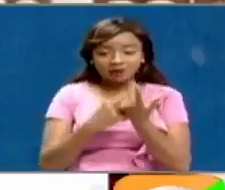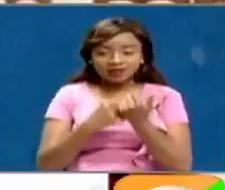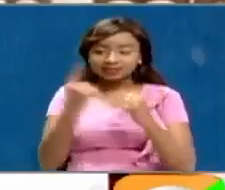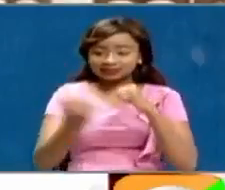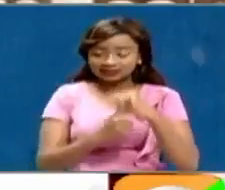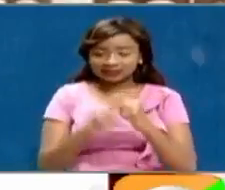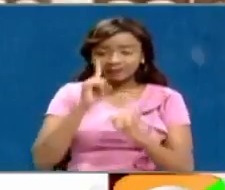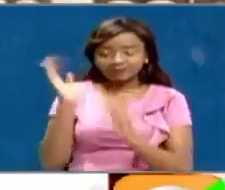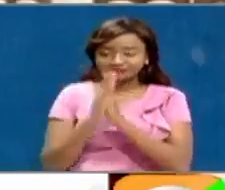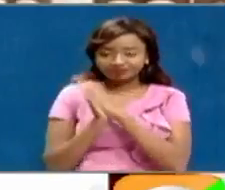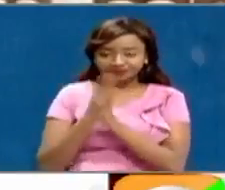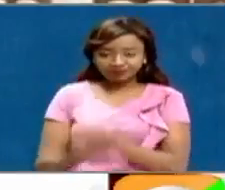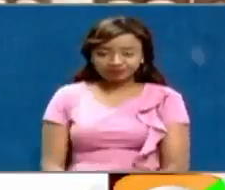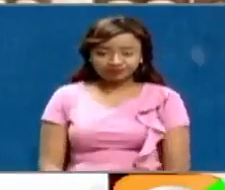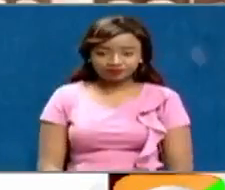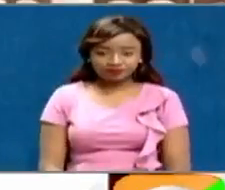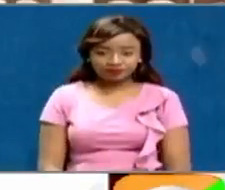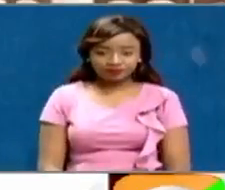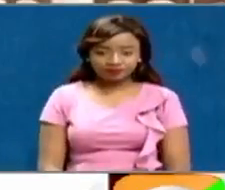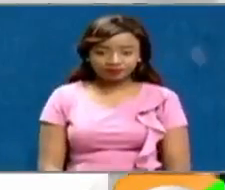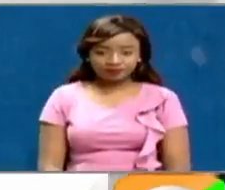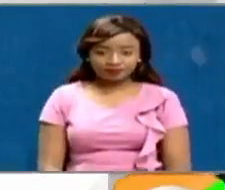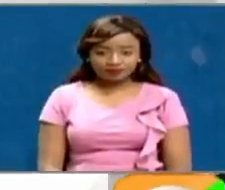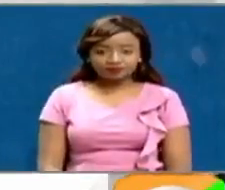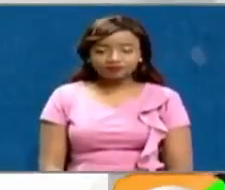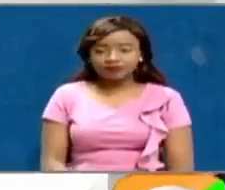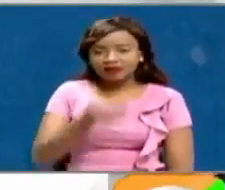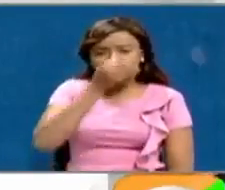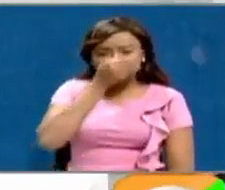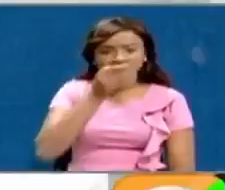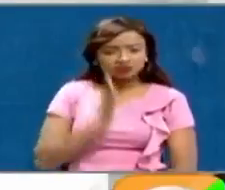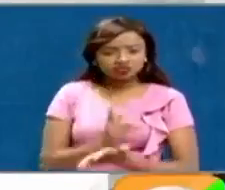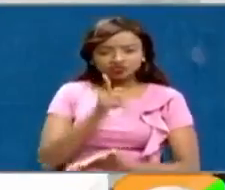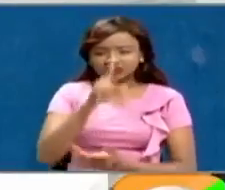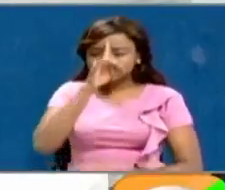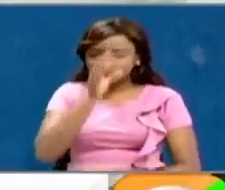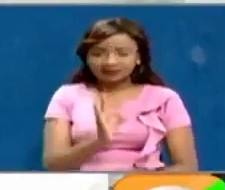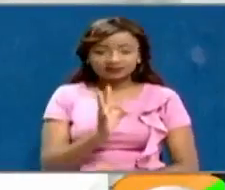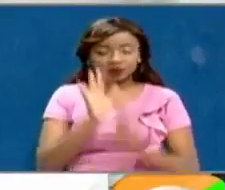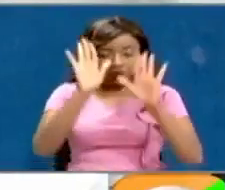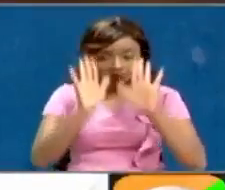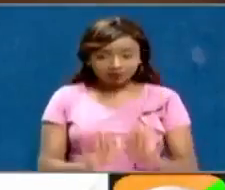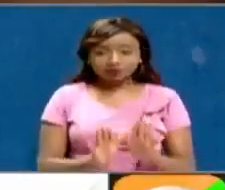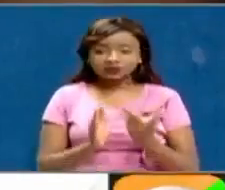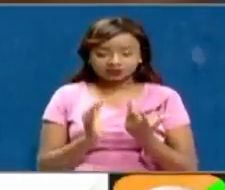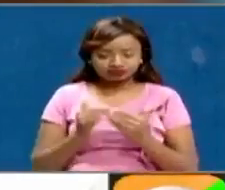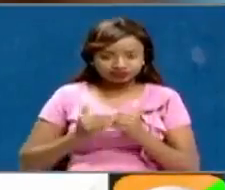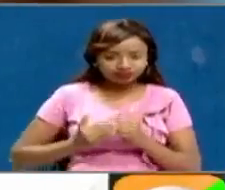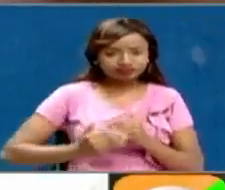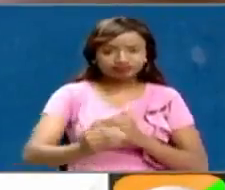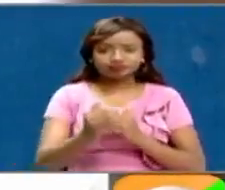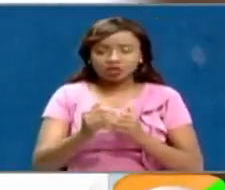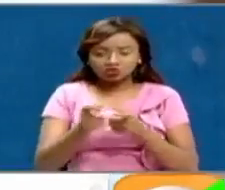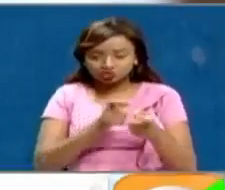hours. Gov't gives us more details. Face masks have become a critical protective gear in a time of a highly